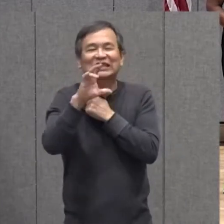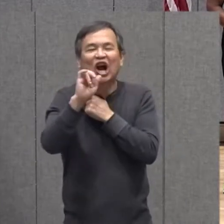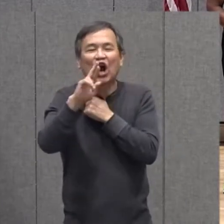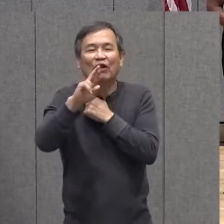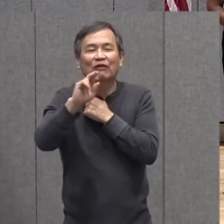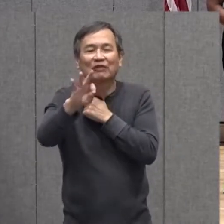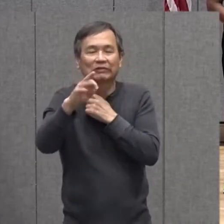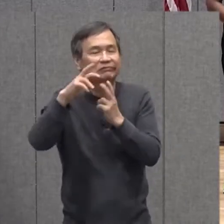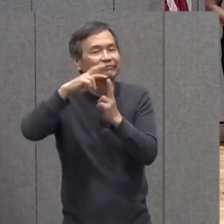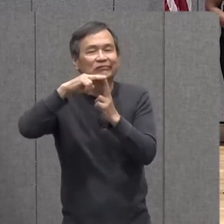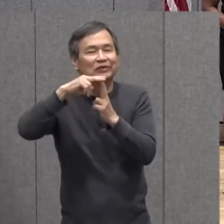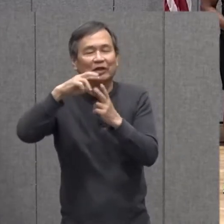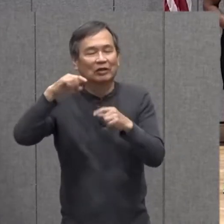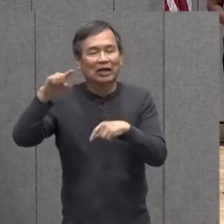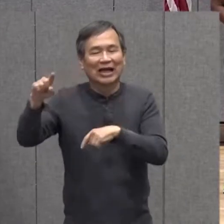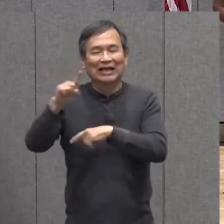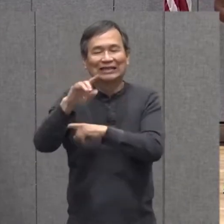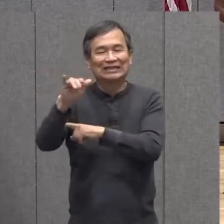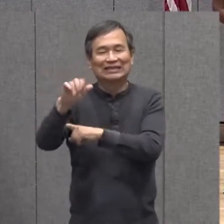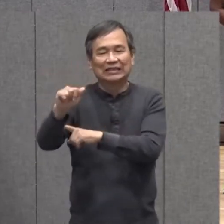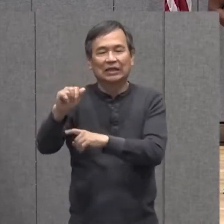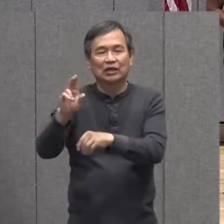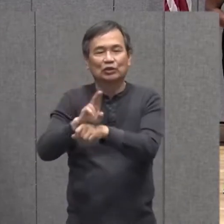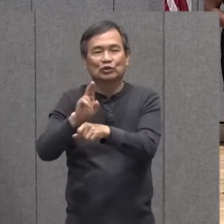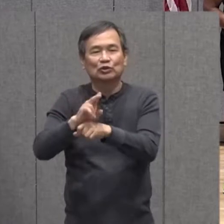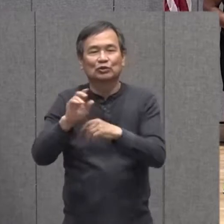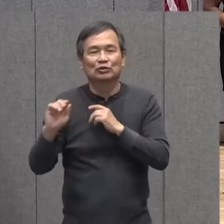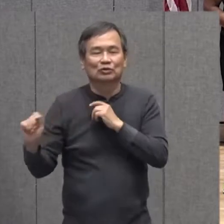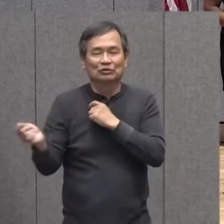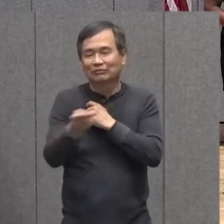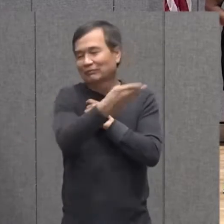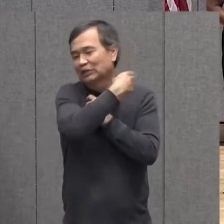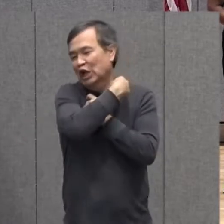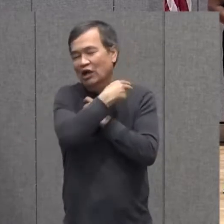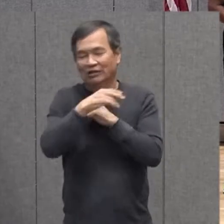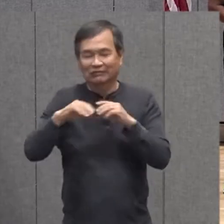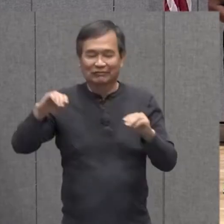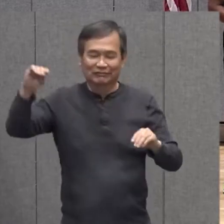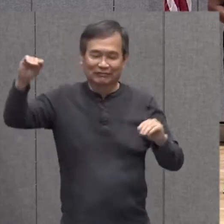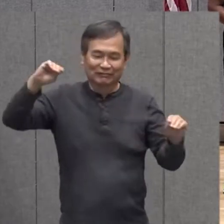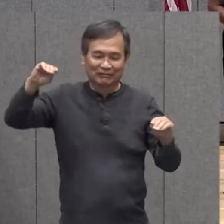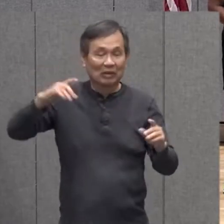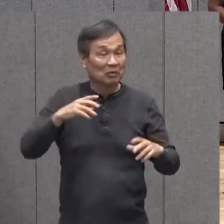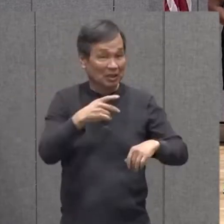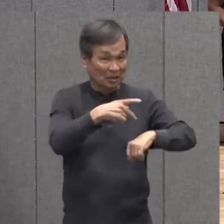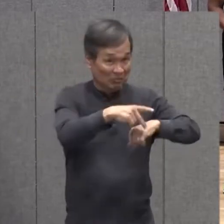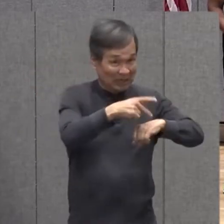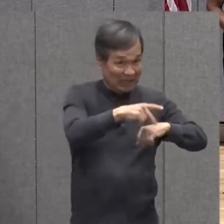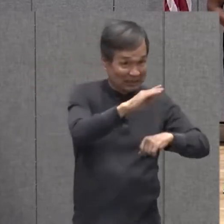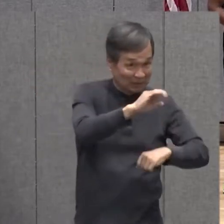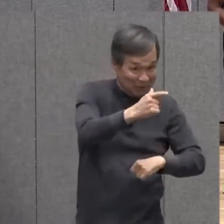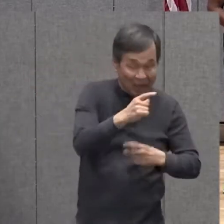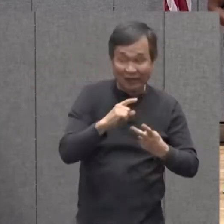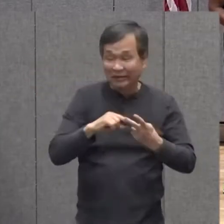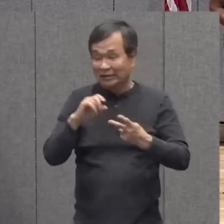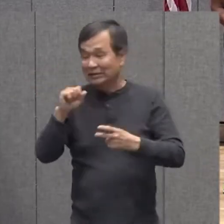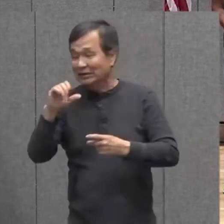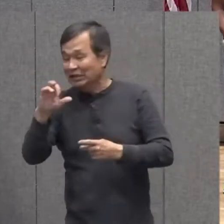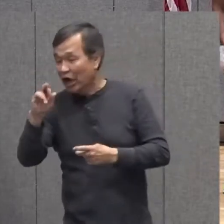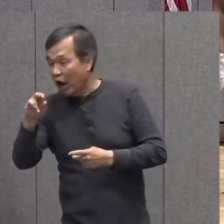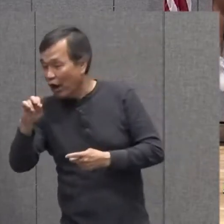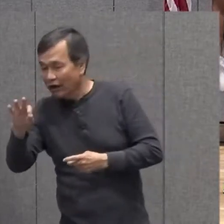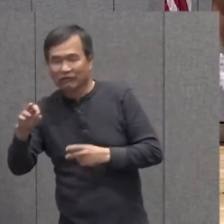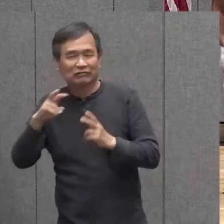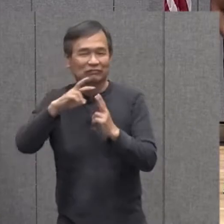Go vamos a Eagles. usar una mano y 2 bolsas. But today we're using the plastic bag. So if I say plastic bag, if I